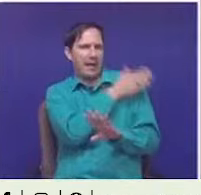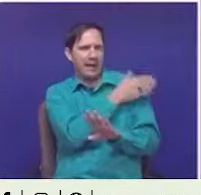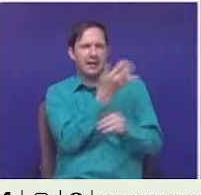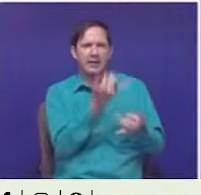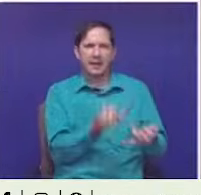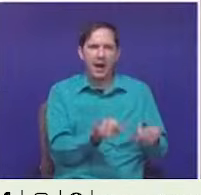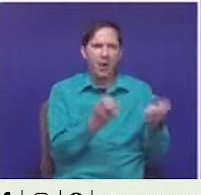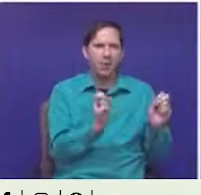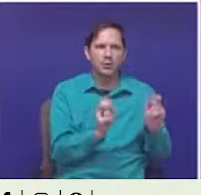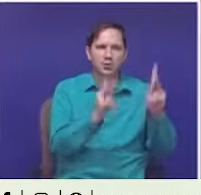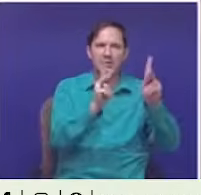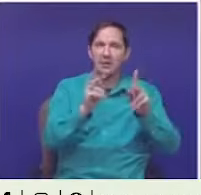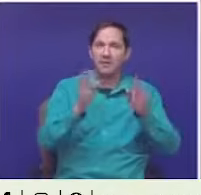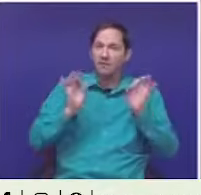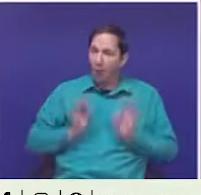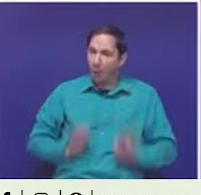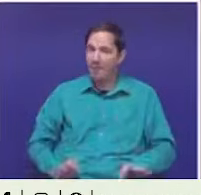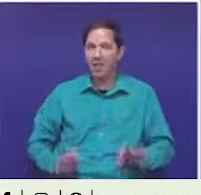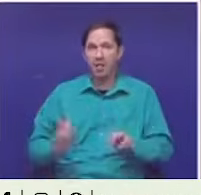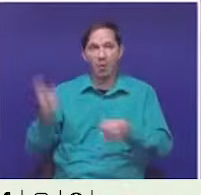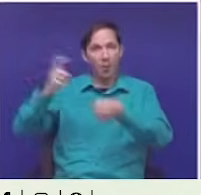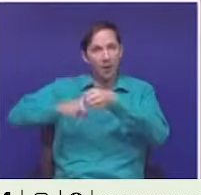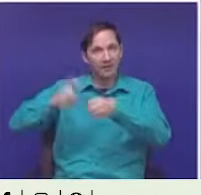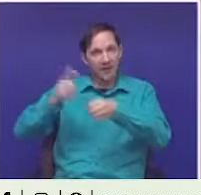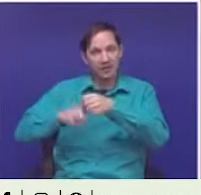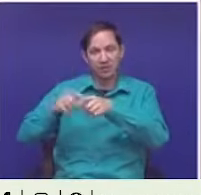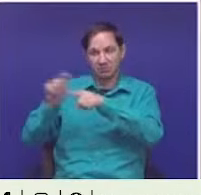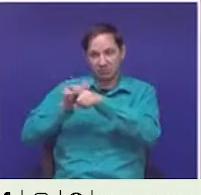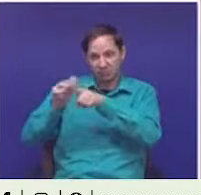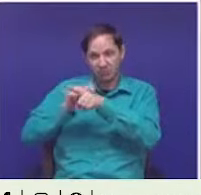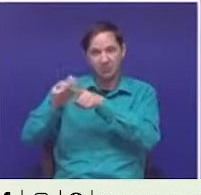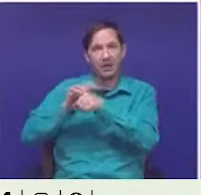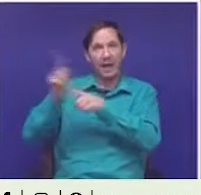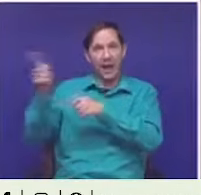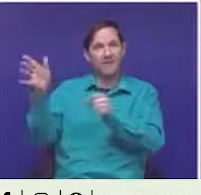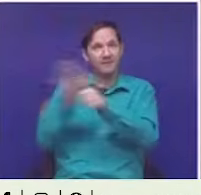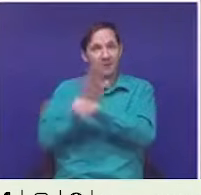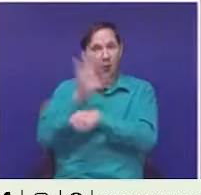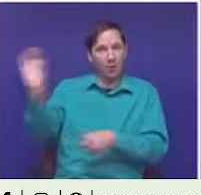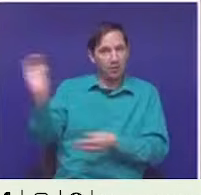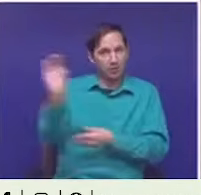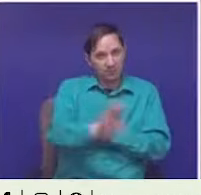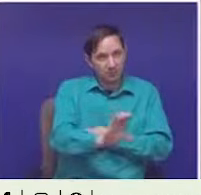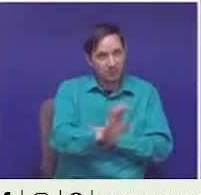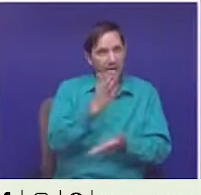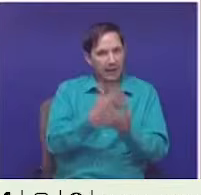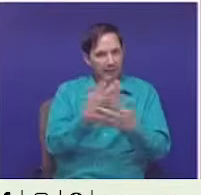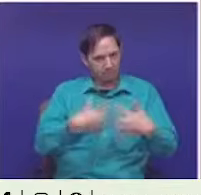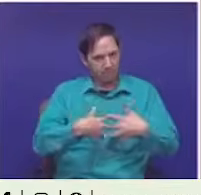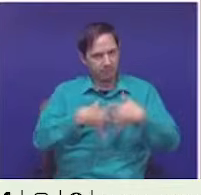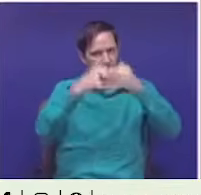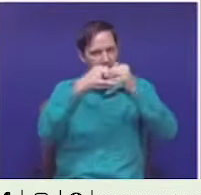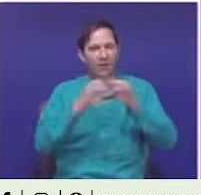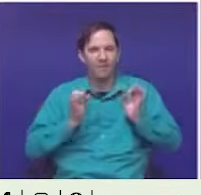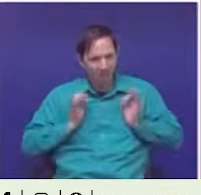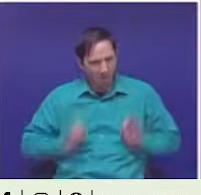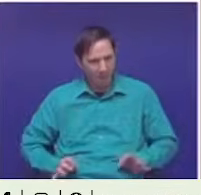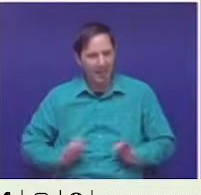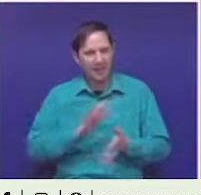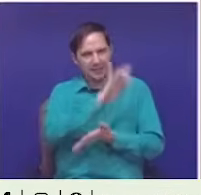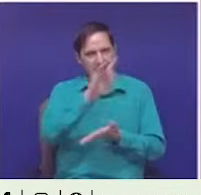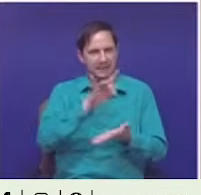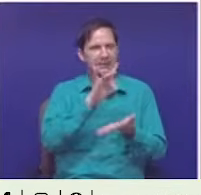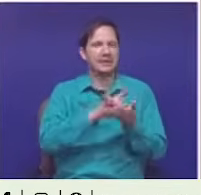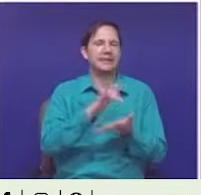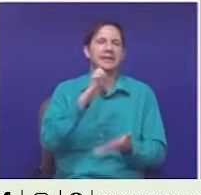opportunity to be able to run a formal, fully subsidized ECD center. So those things really are quite exciting. In terms